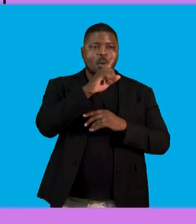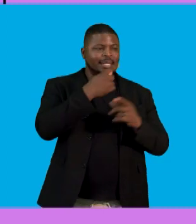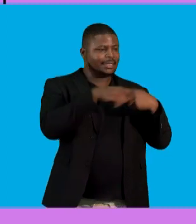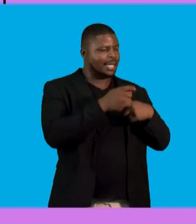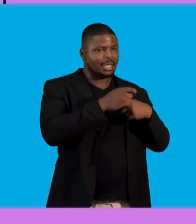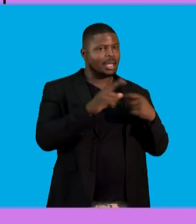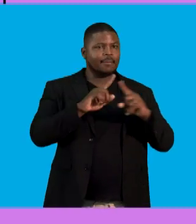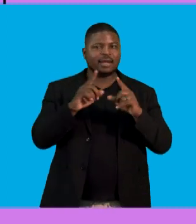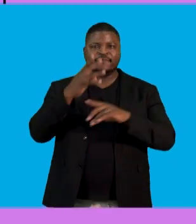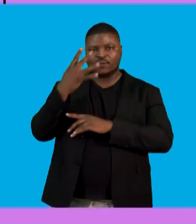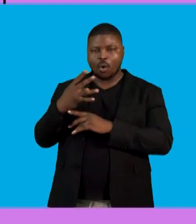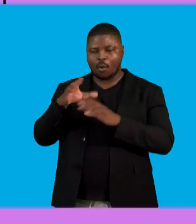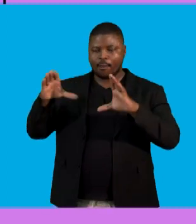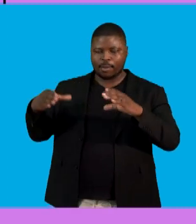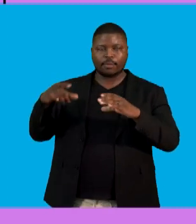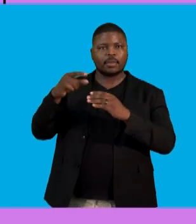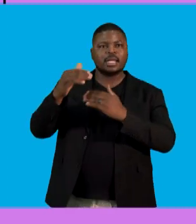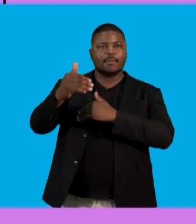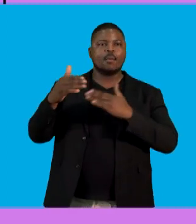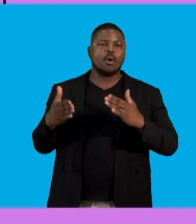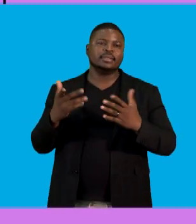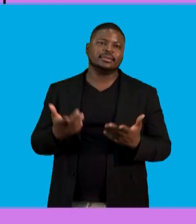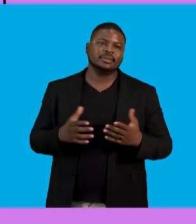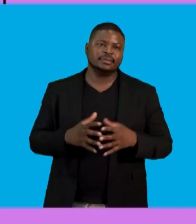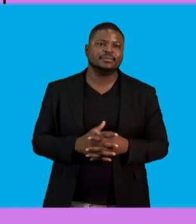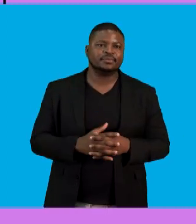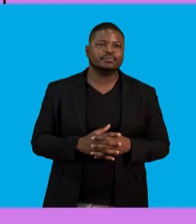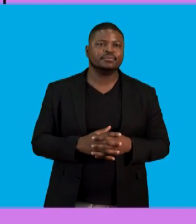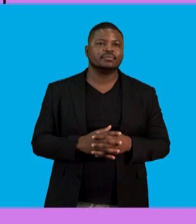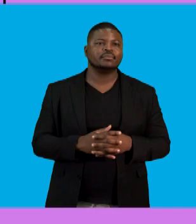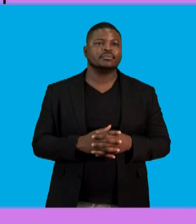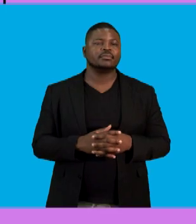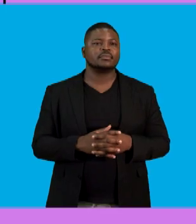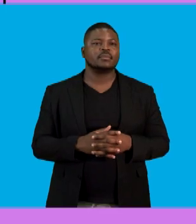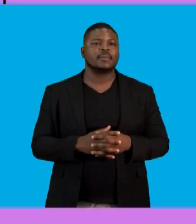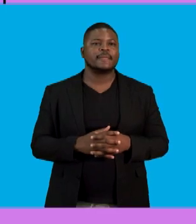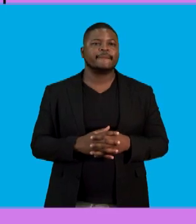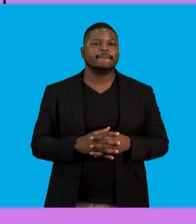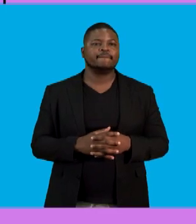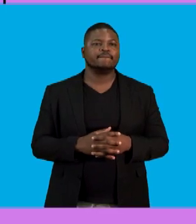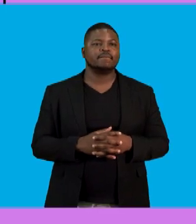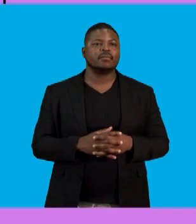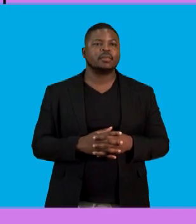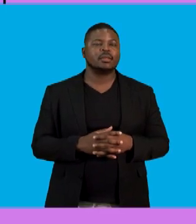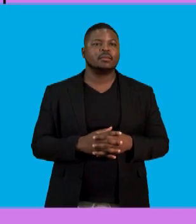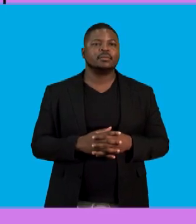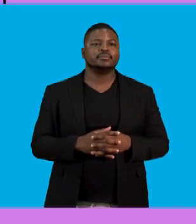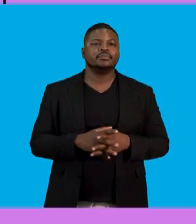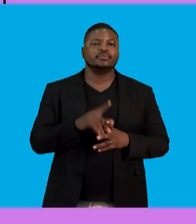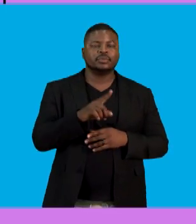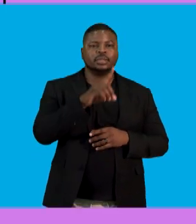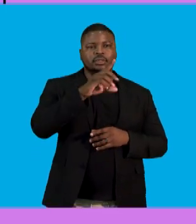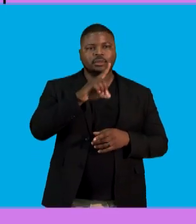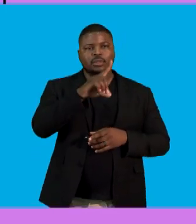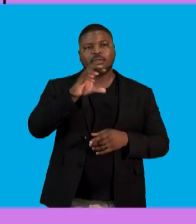is the same unit here, which is 4 tiles. So we divide it by 4 tiles, and then we multiply now with the one that is not the